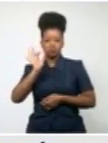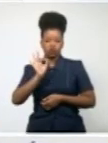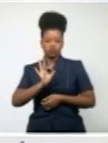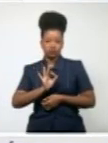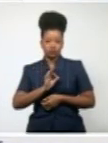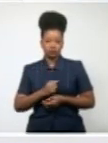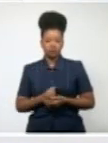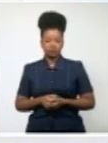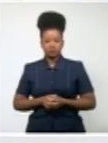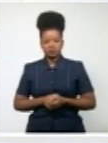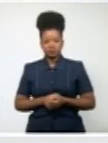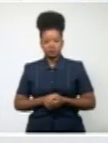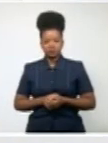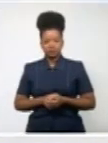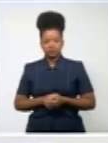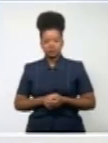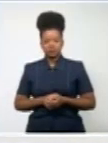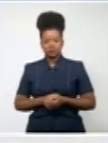6.3%.